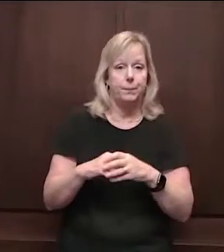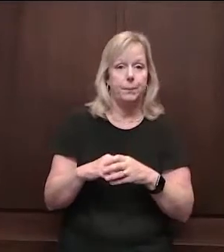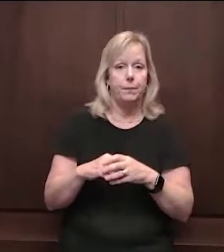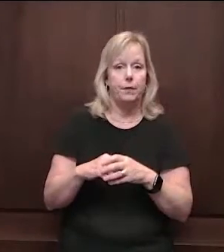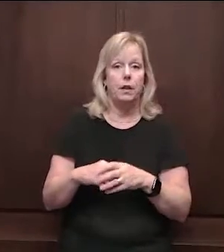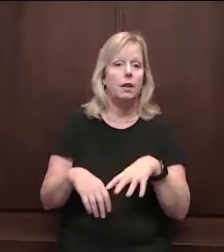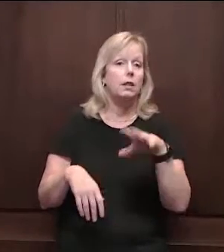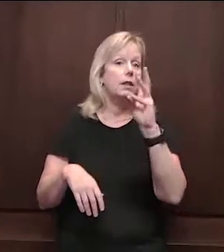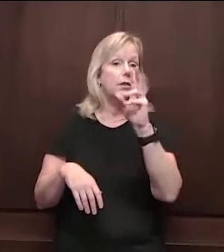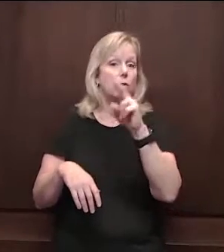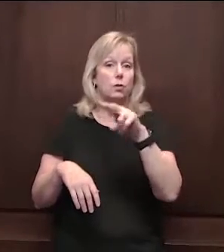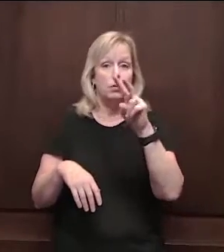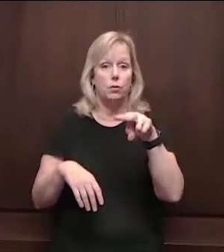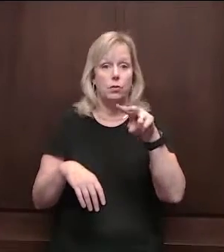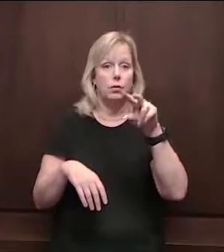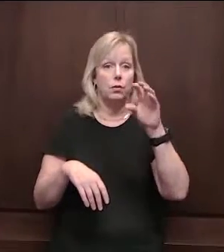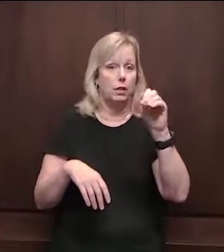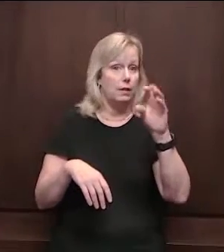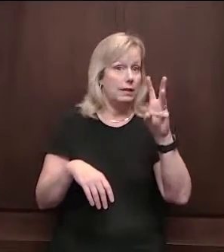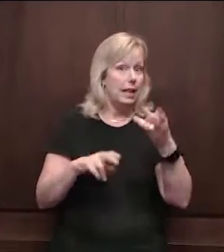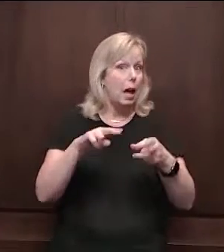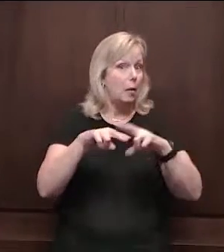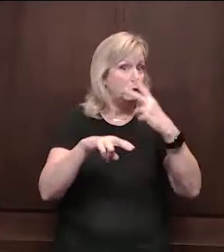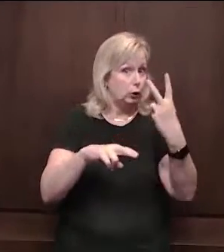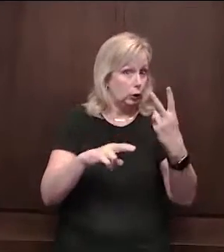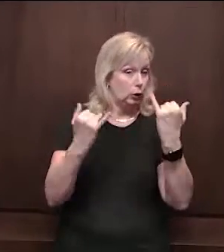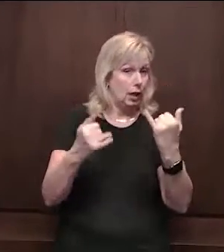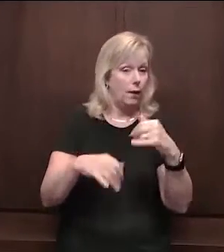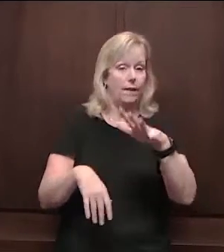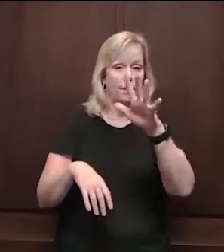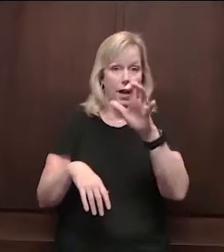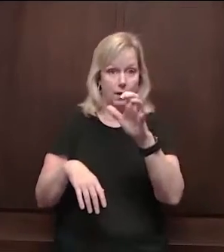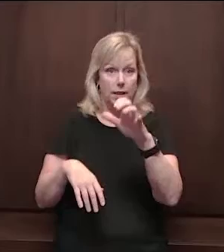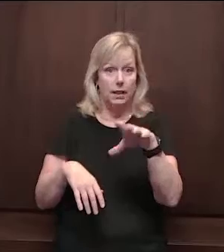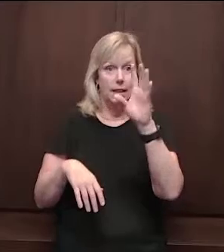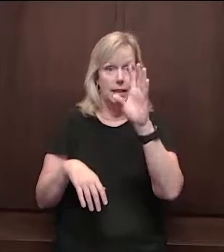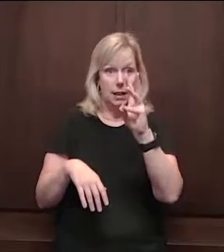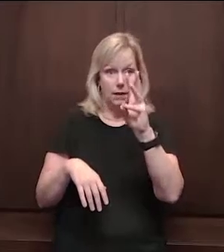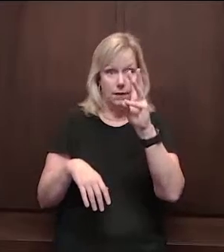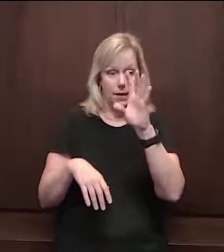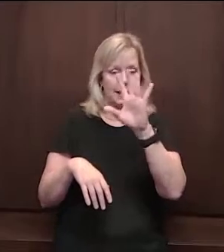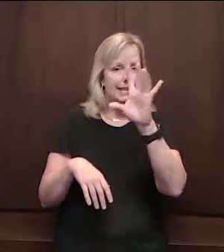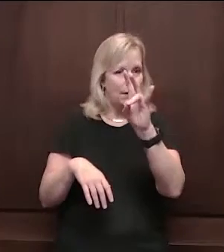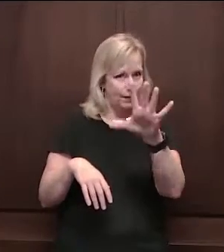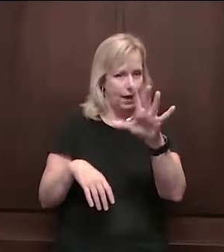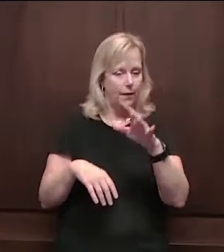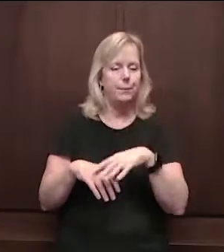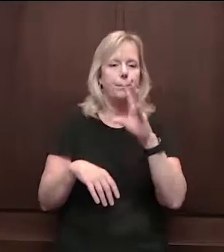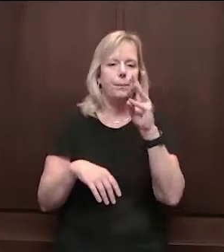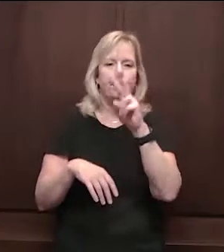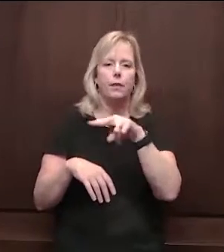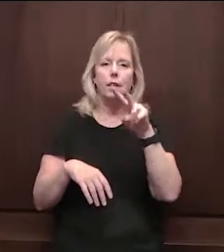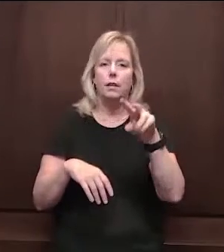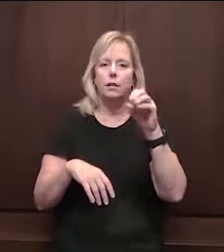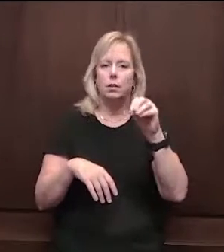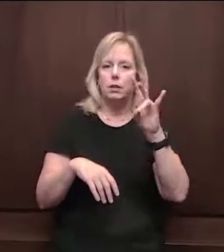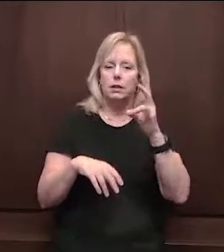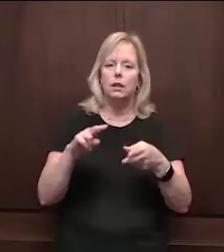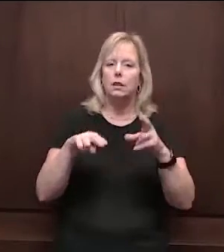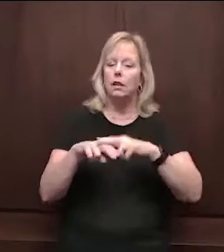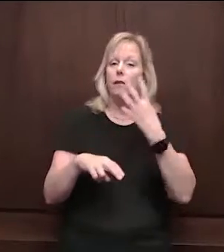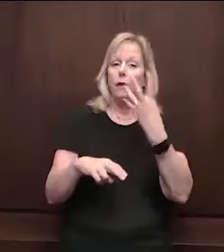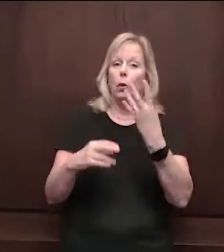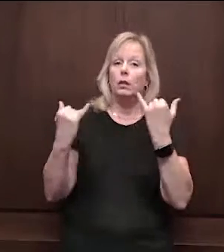We're up 2 in 62206 to 575. In 62207, we're